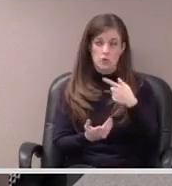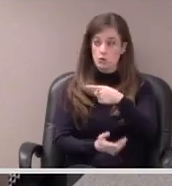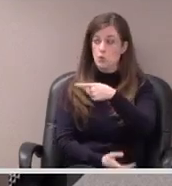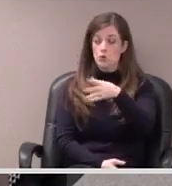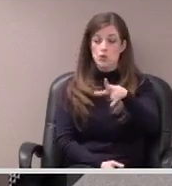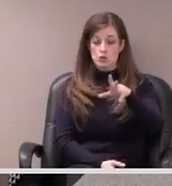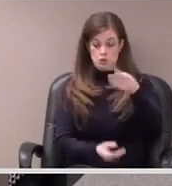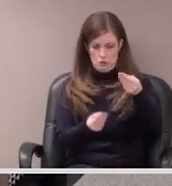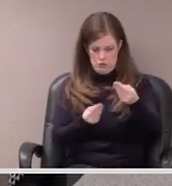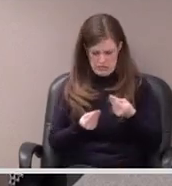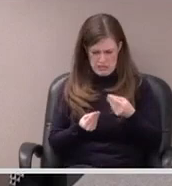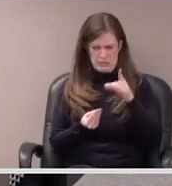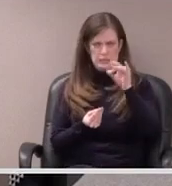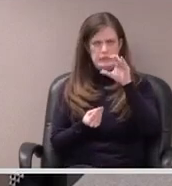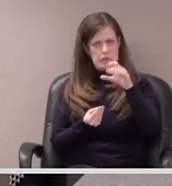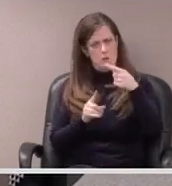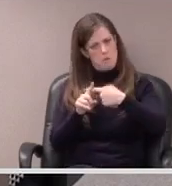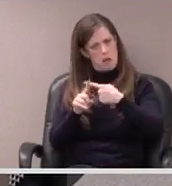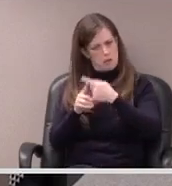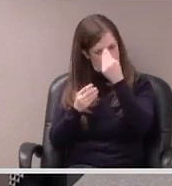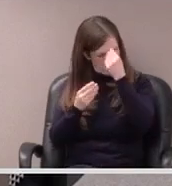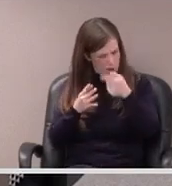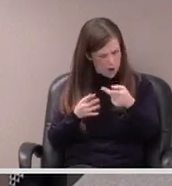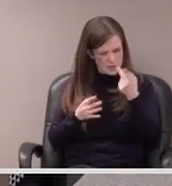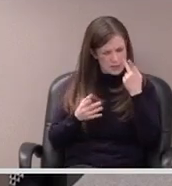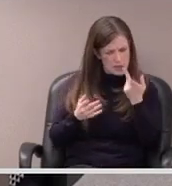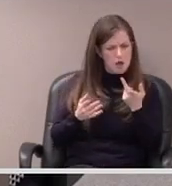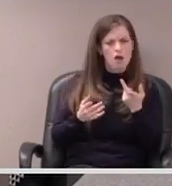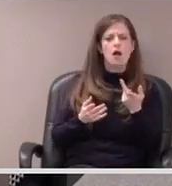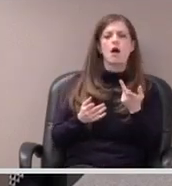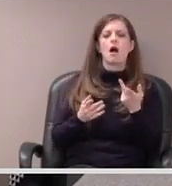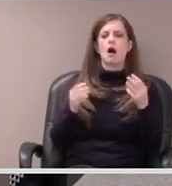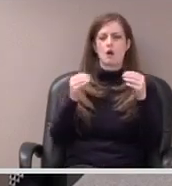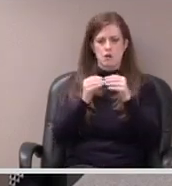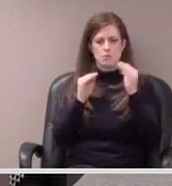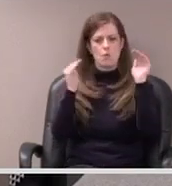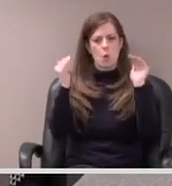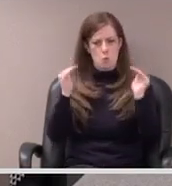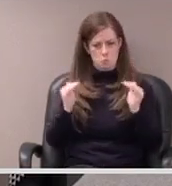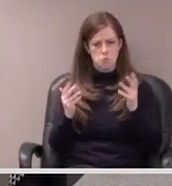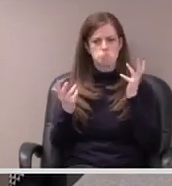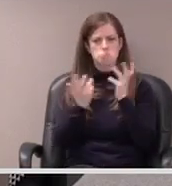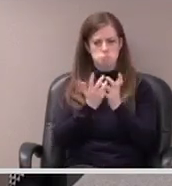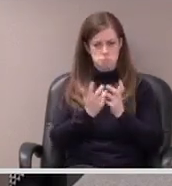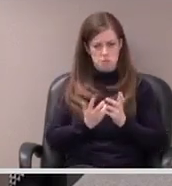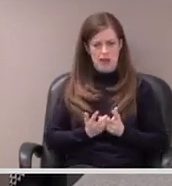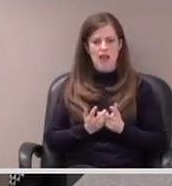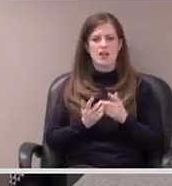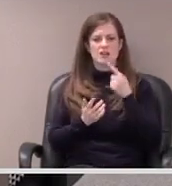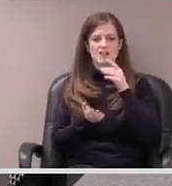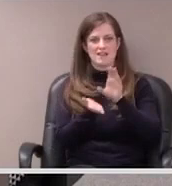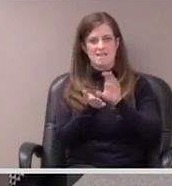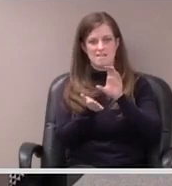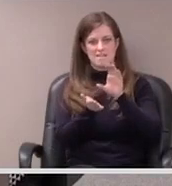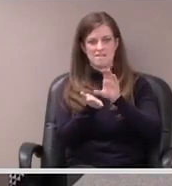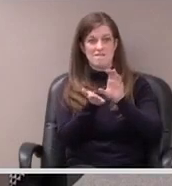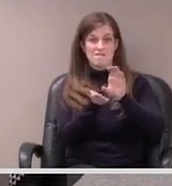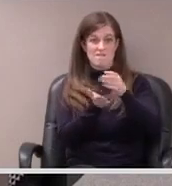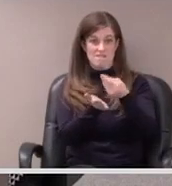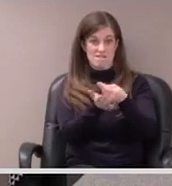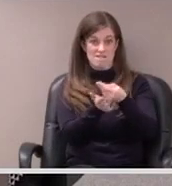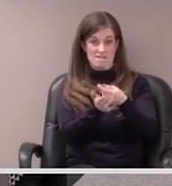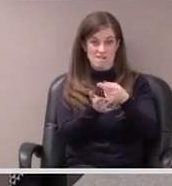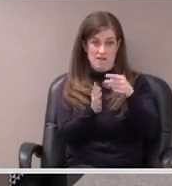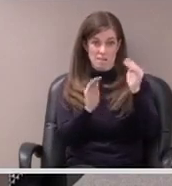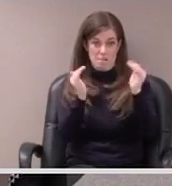December monthly report, you will see they are more in line, and our fund balance is much higher because of the